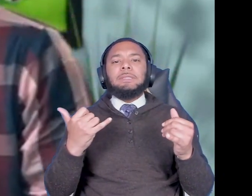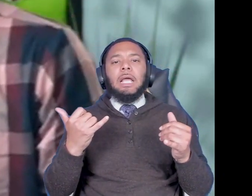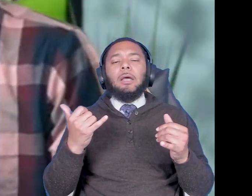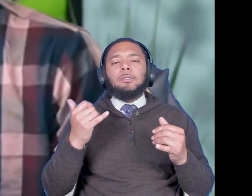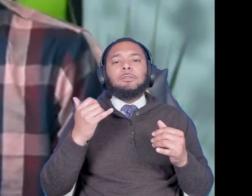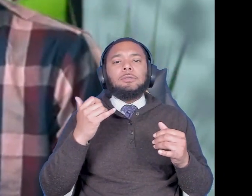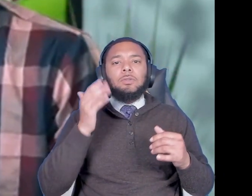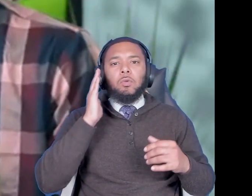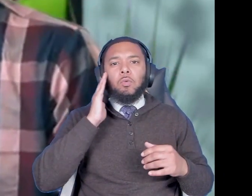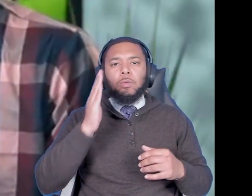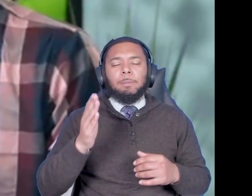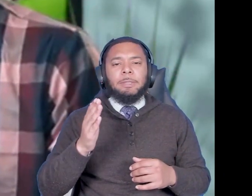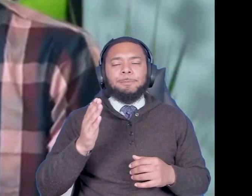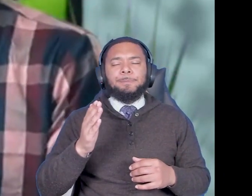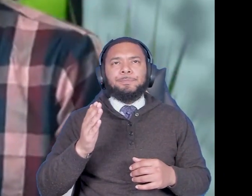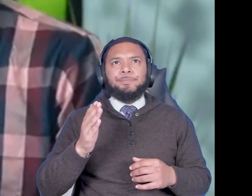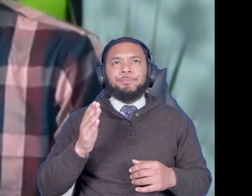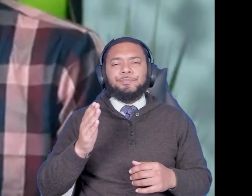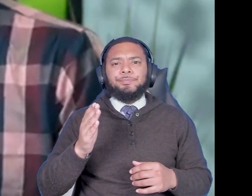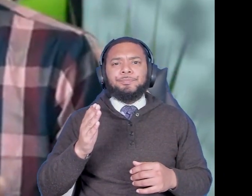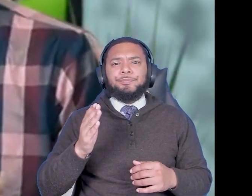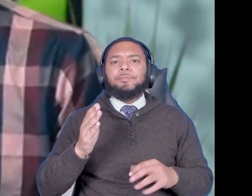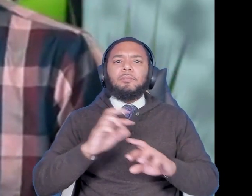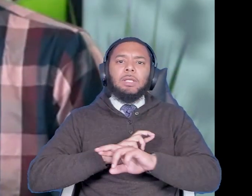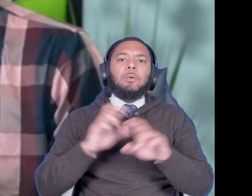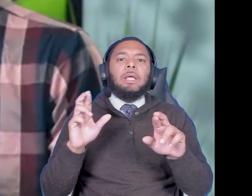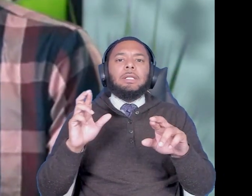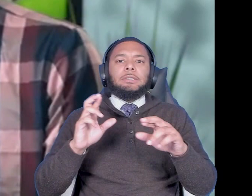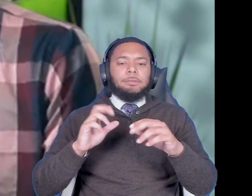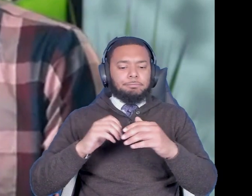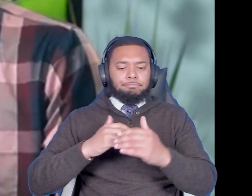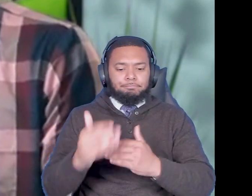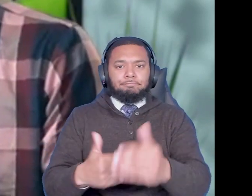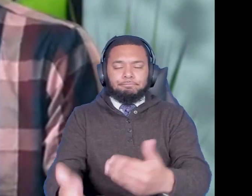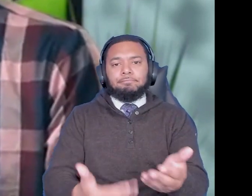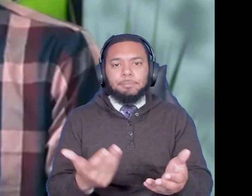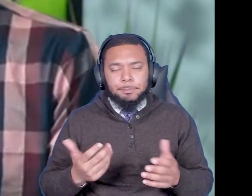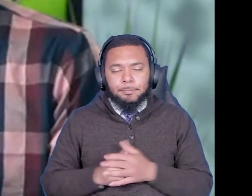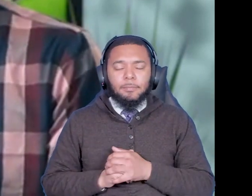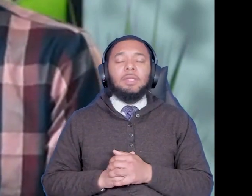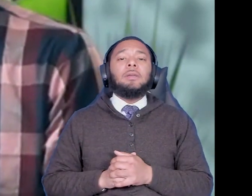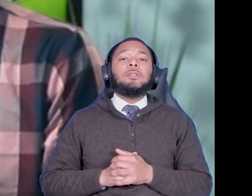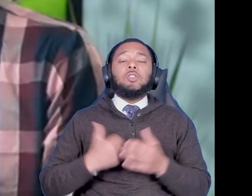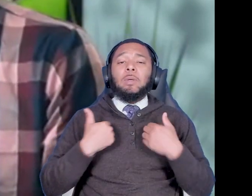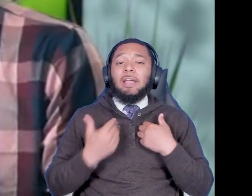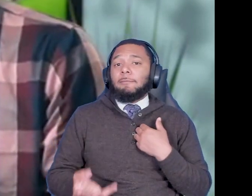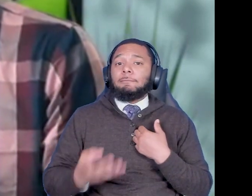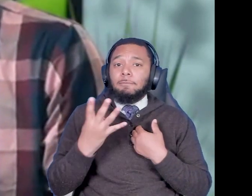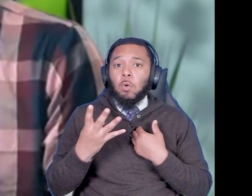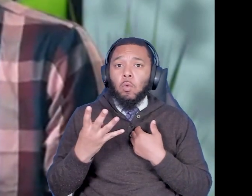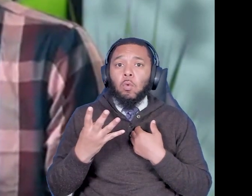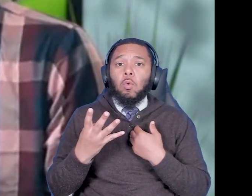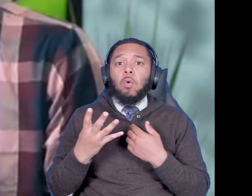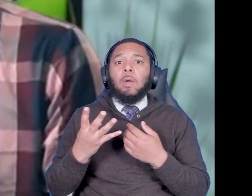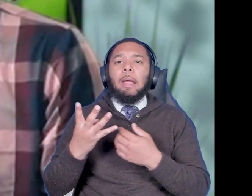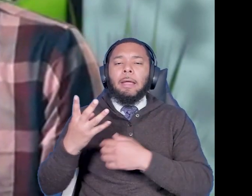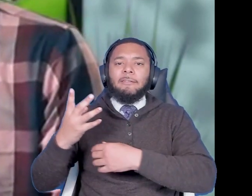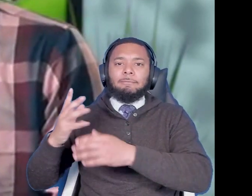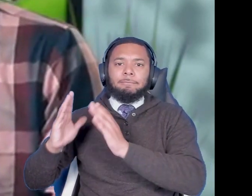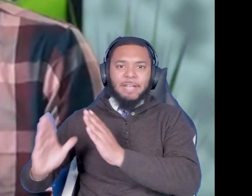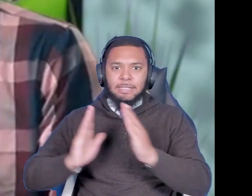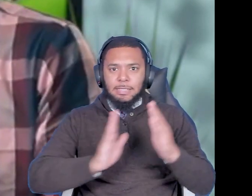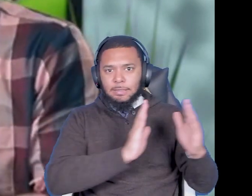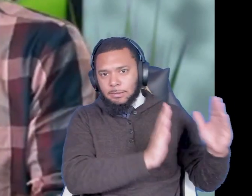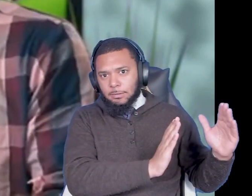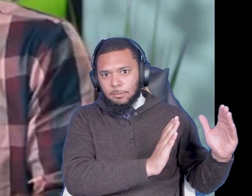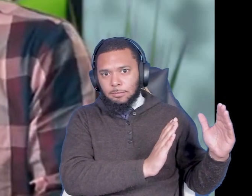prepared to go through the rest of our process. So we're going to look at this. There are four main phases of